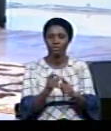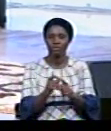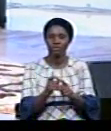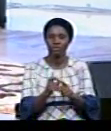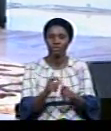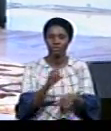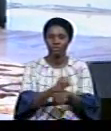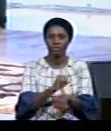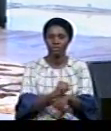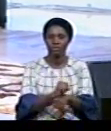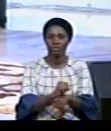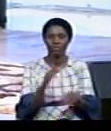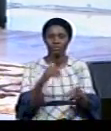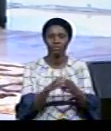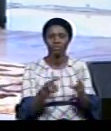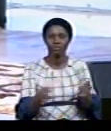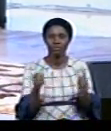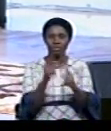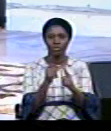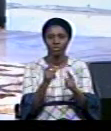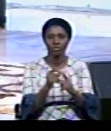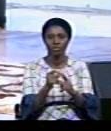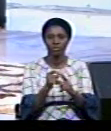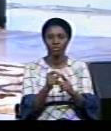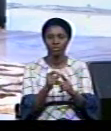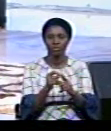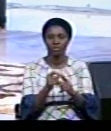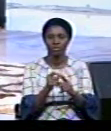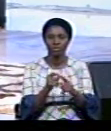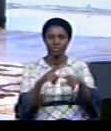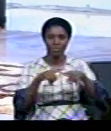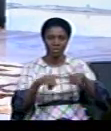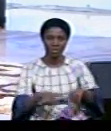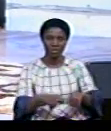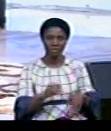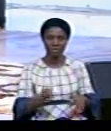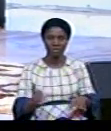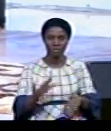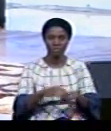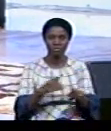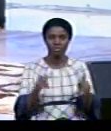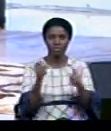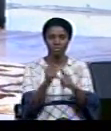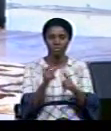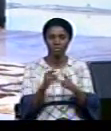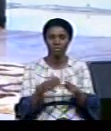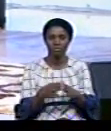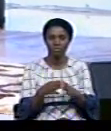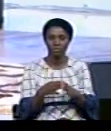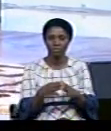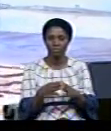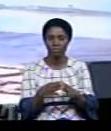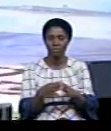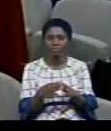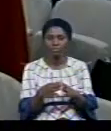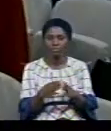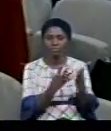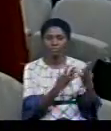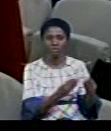performance in the word, relying on the word solves our